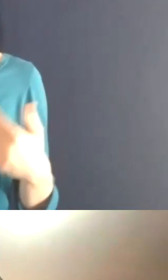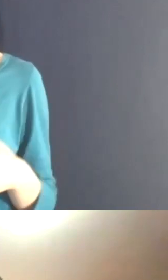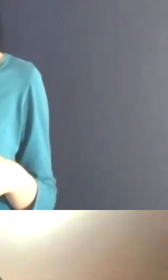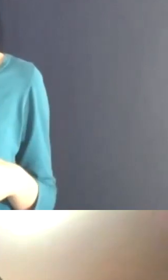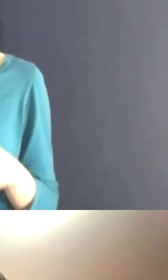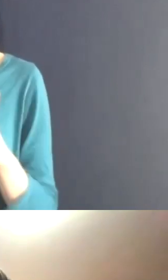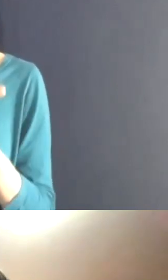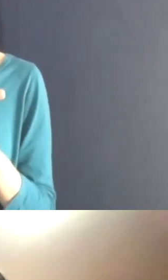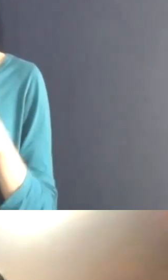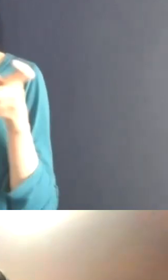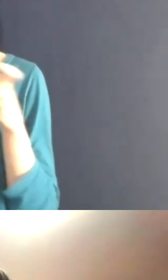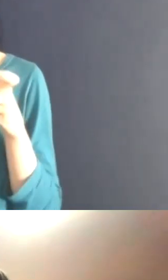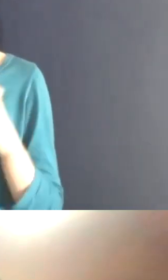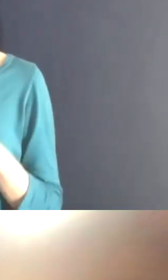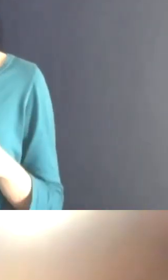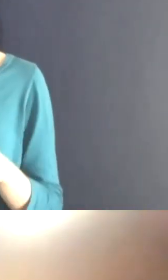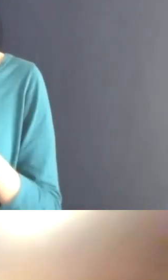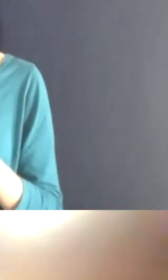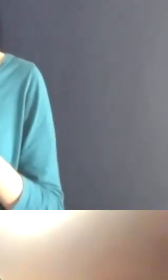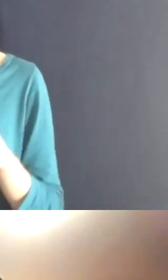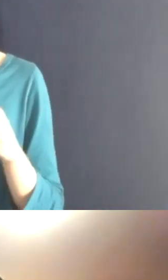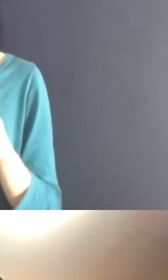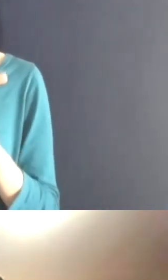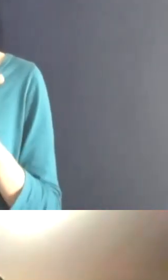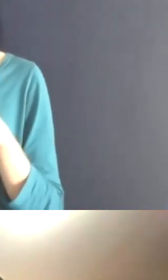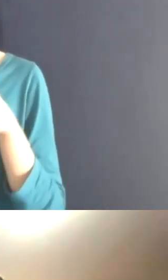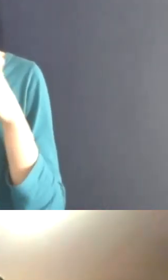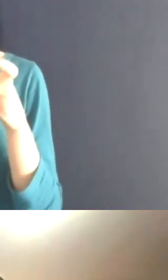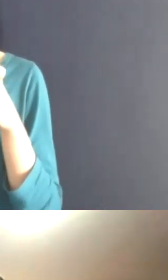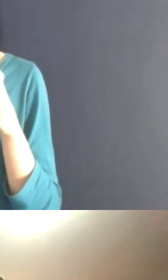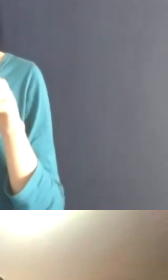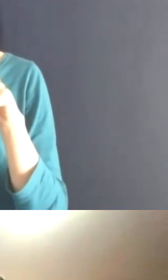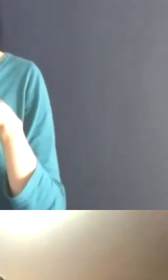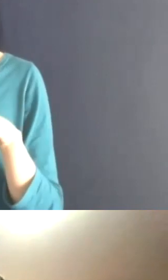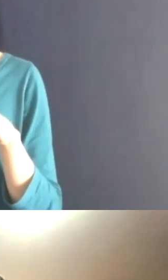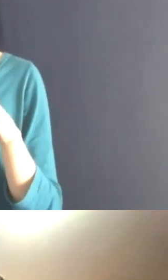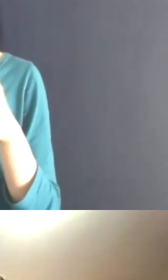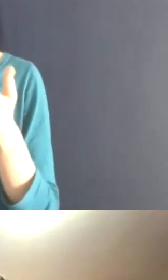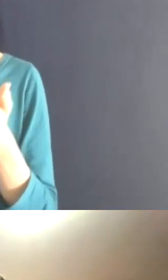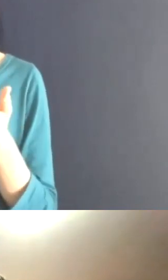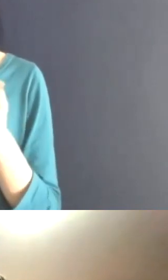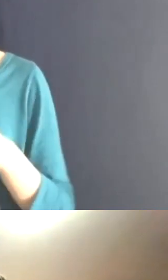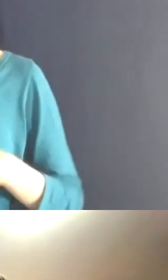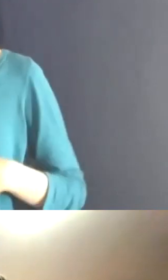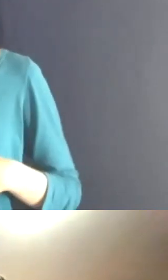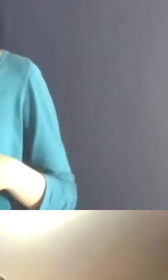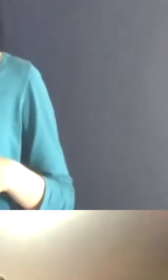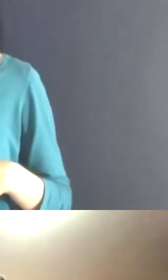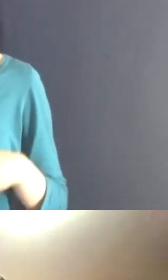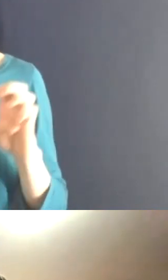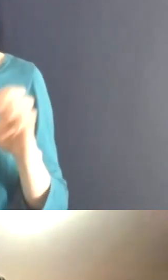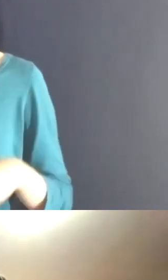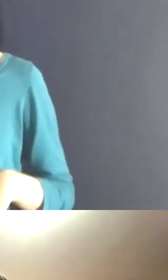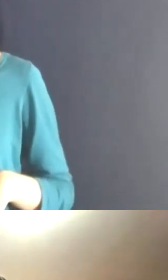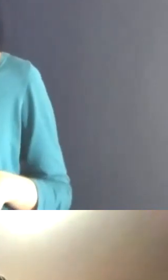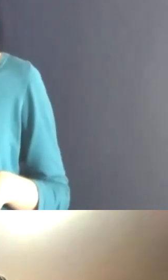management. So is care management going to be based on medical necessity or acuity of somebody, or is it the expectation that every